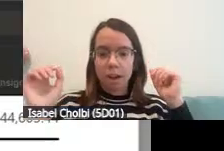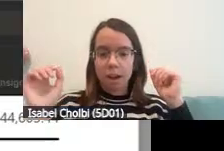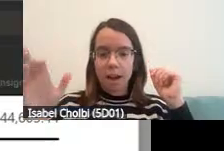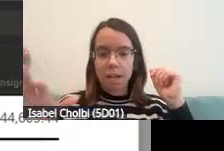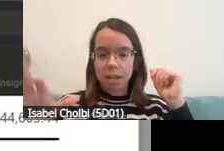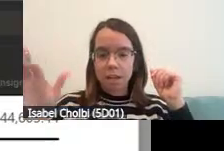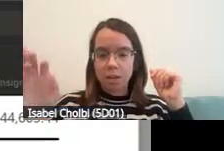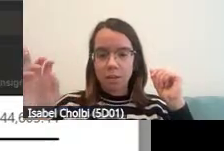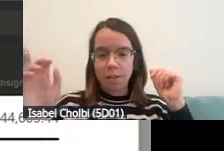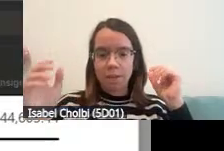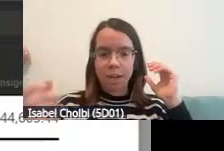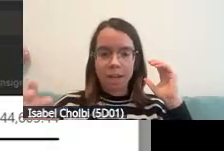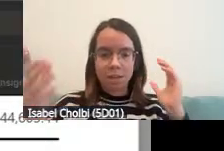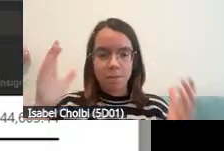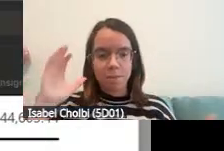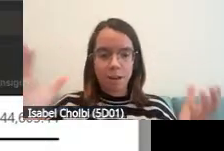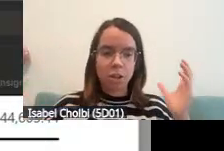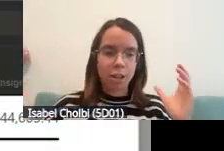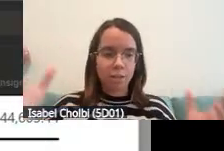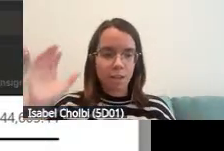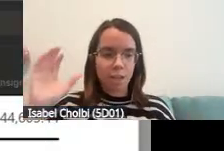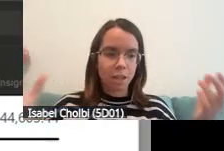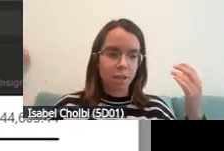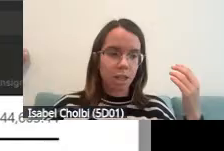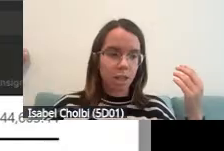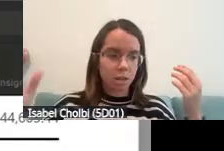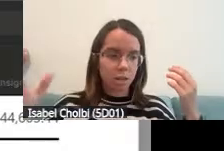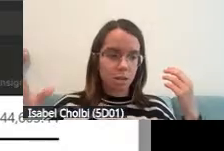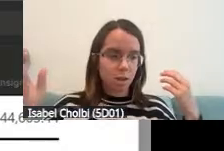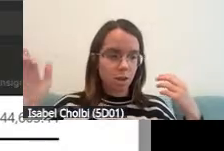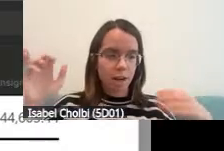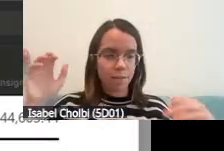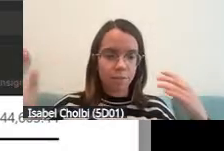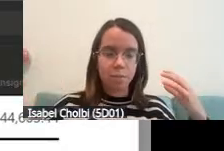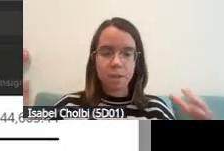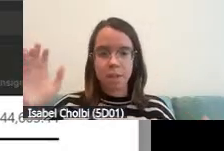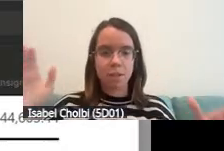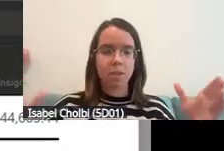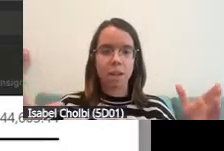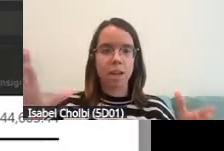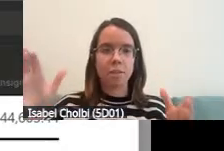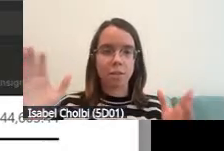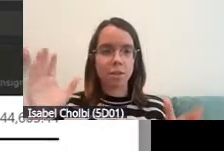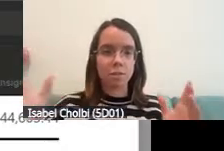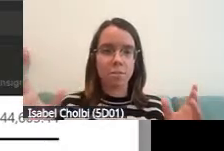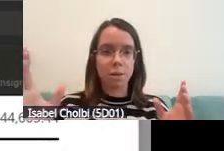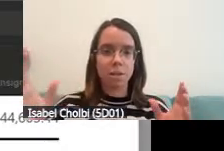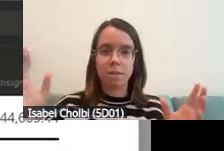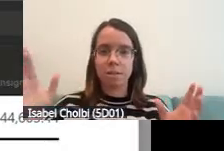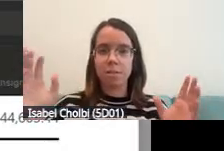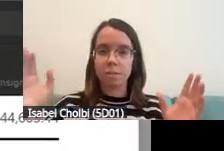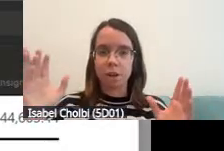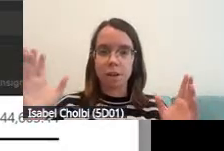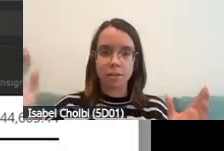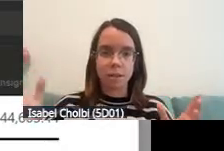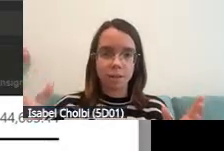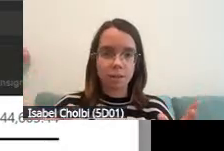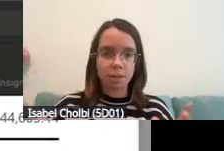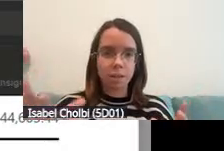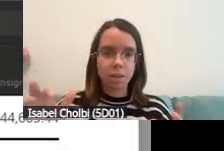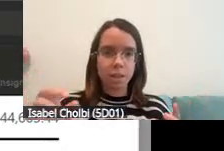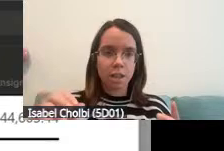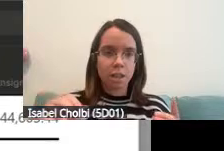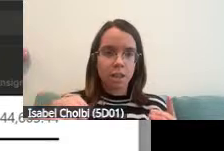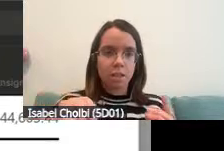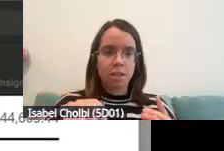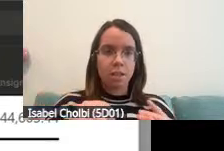uh Andy, do you have an estimate of how long it would take you to get a draft of the minutes? It's okay if you don't, but just for our